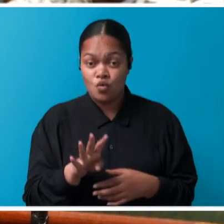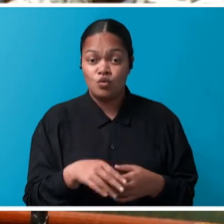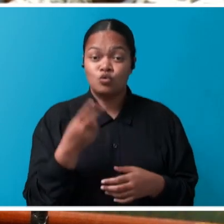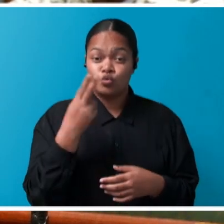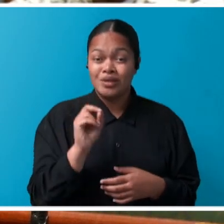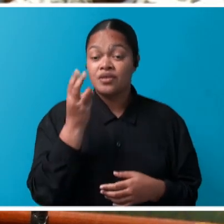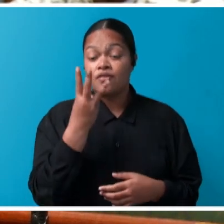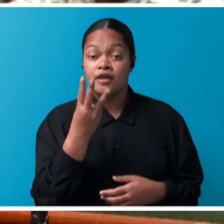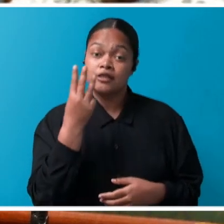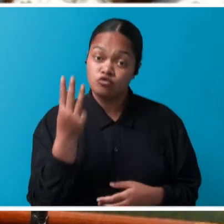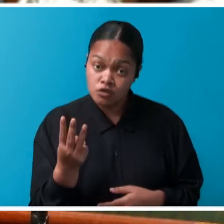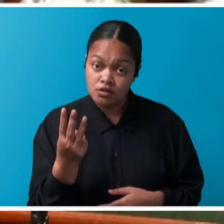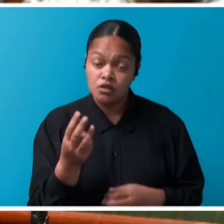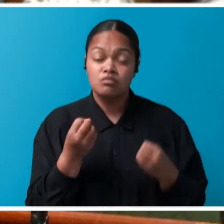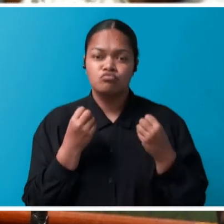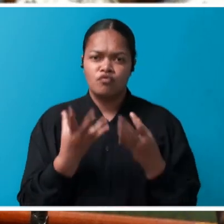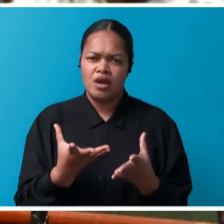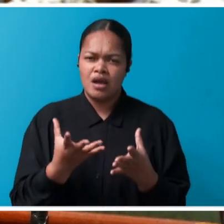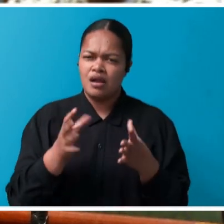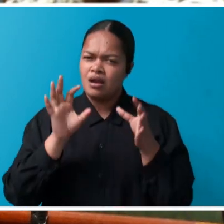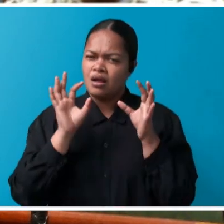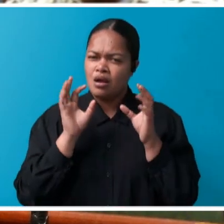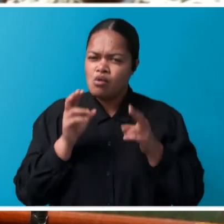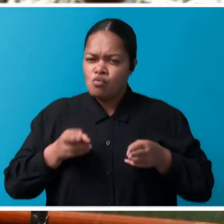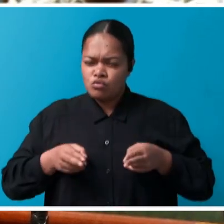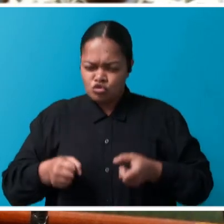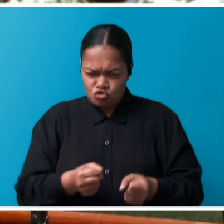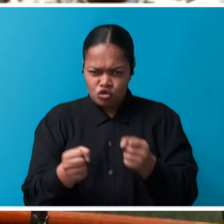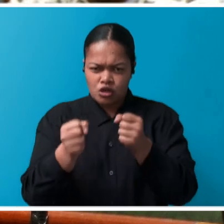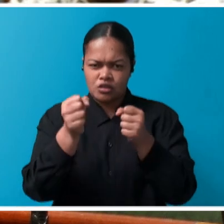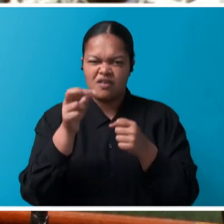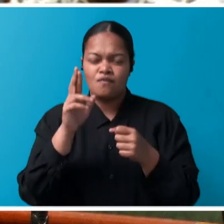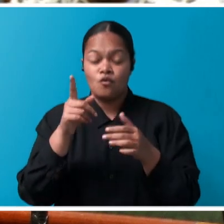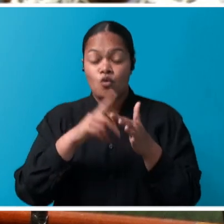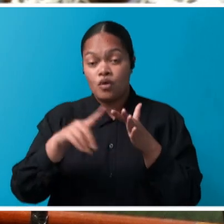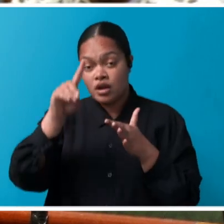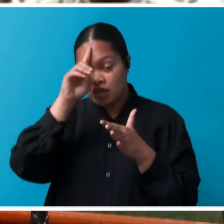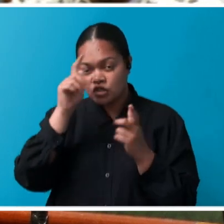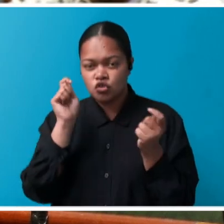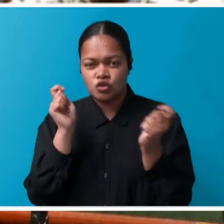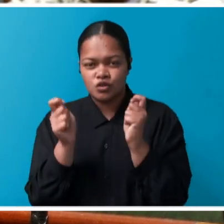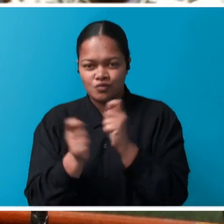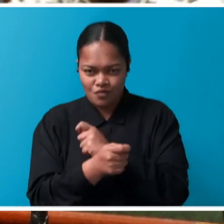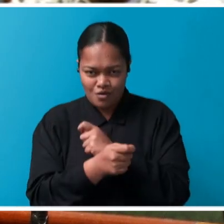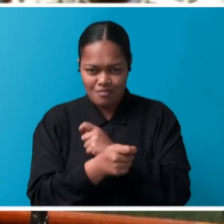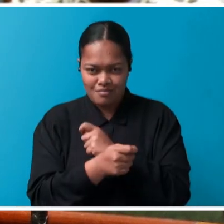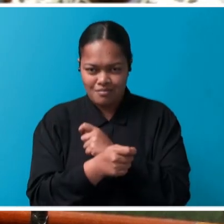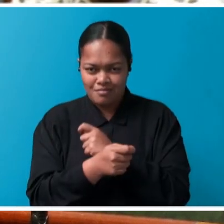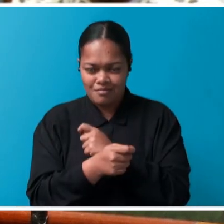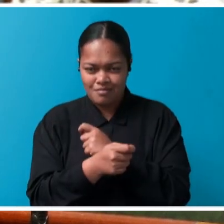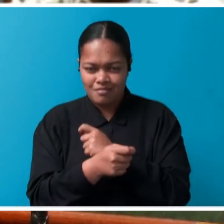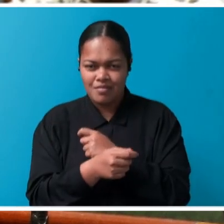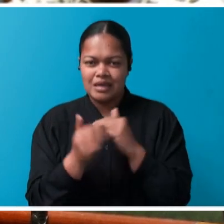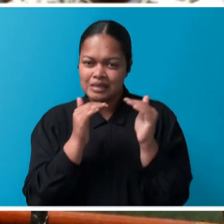2024-2033 provides a comprehensive roadmap for educational reform, emphasizing